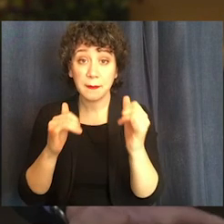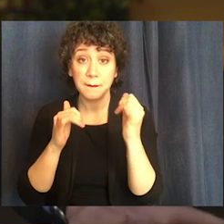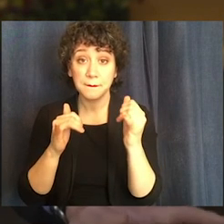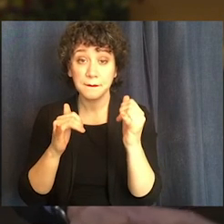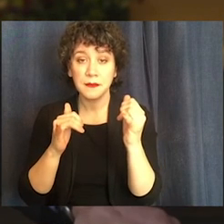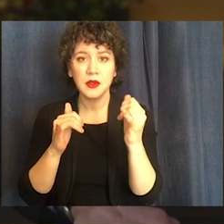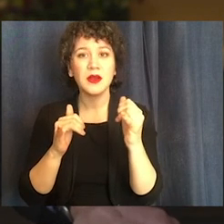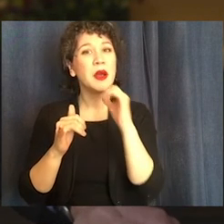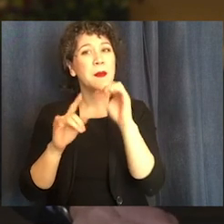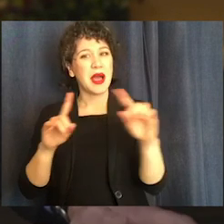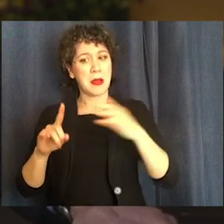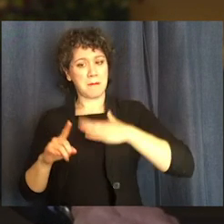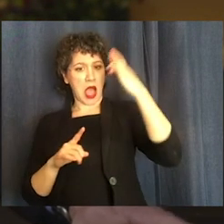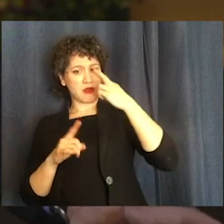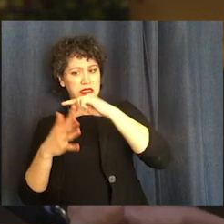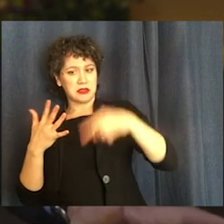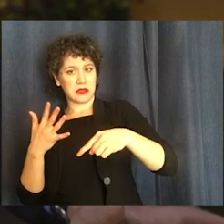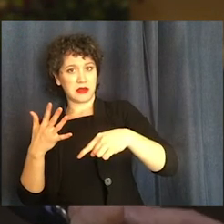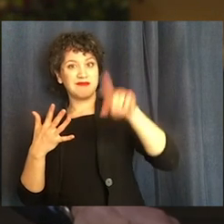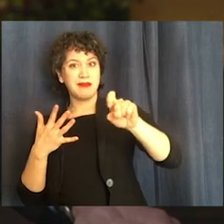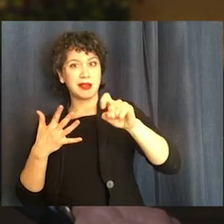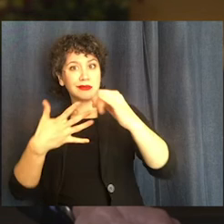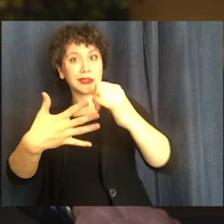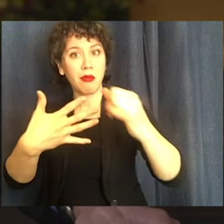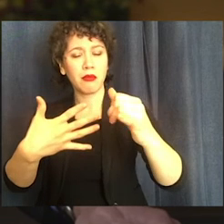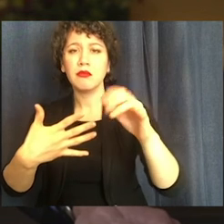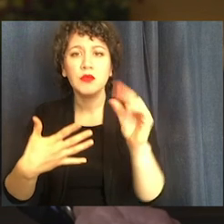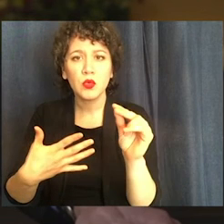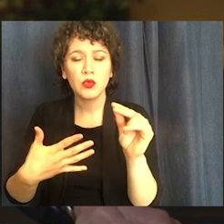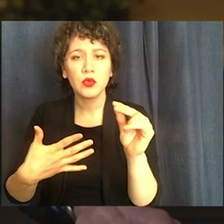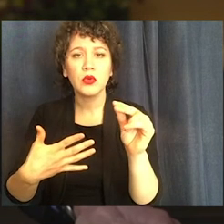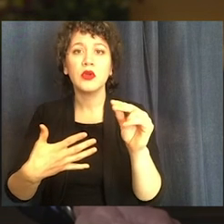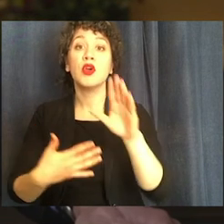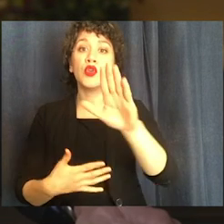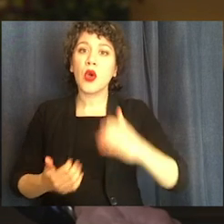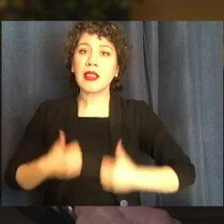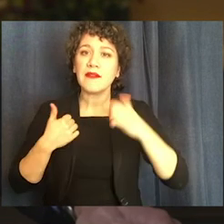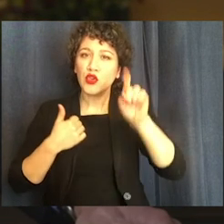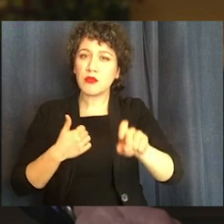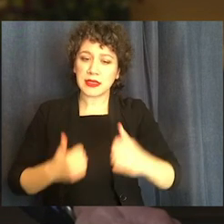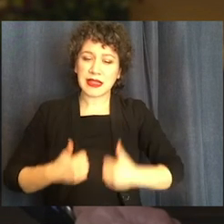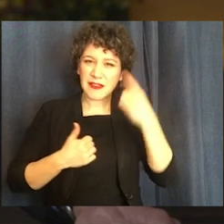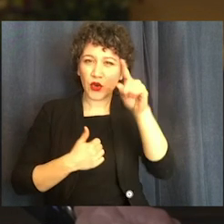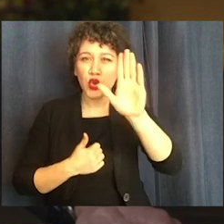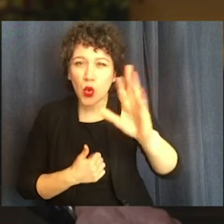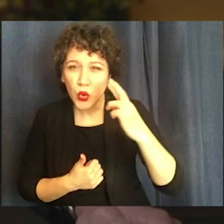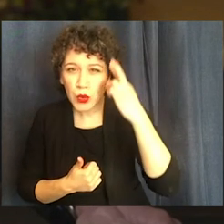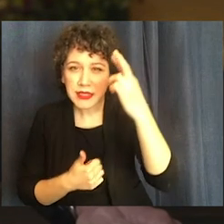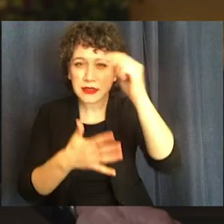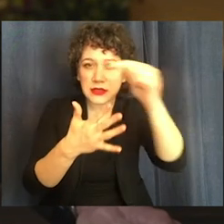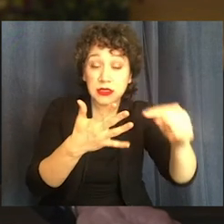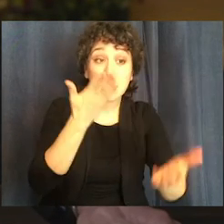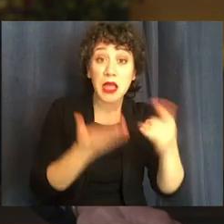you may know now, and for reasons you'll probably discover over the next few years. You must seek opportunities that fulfill